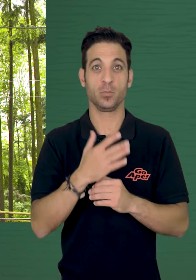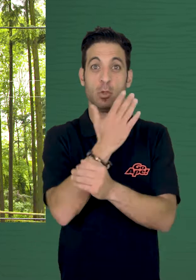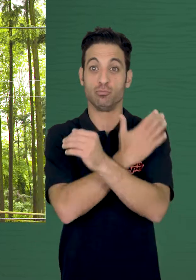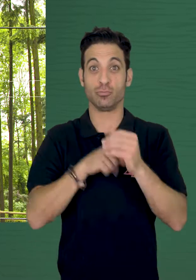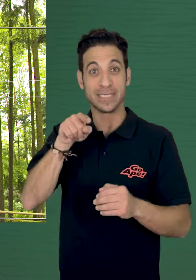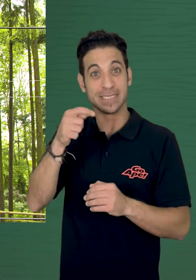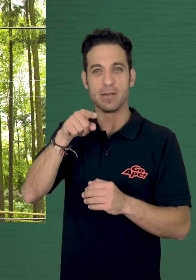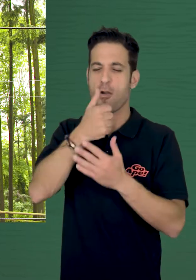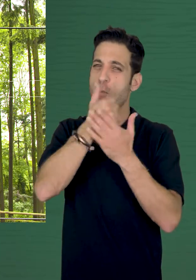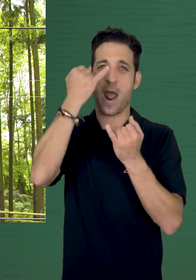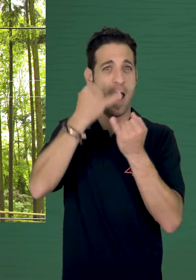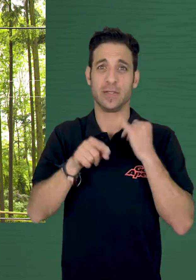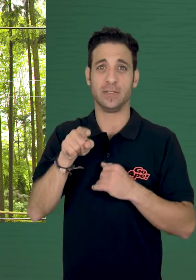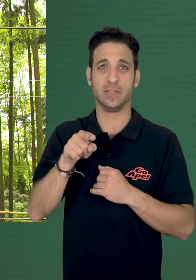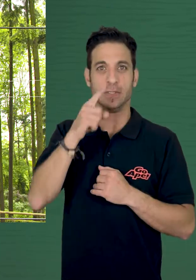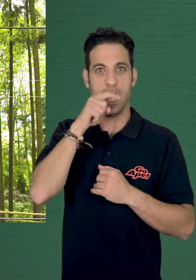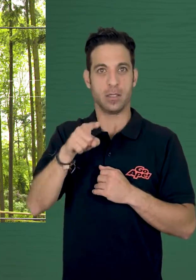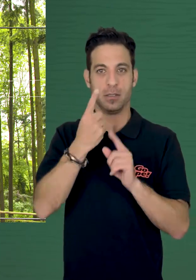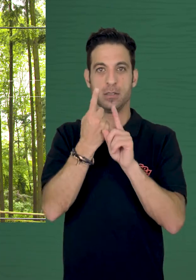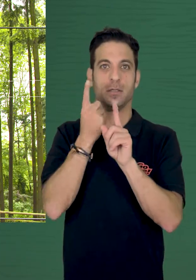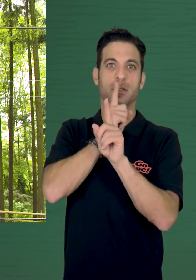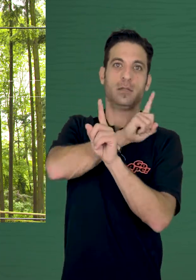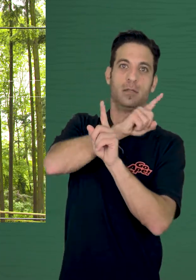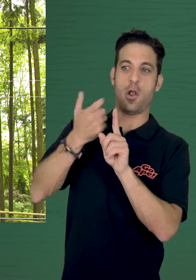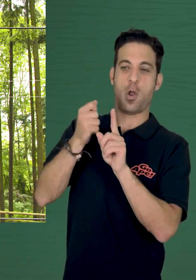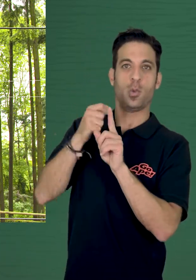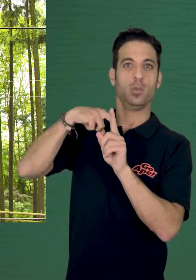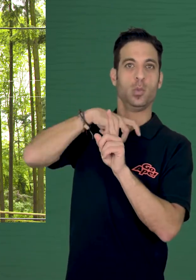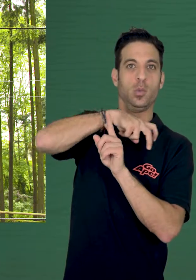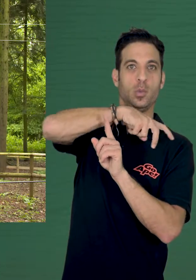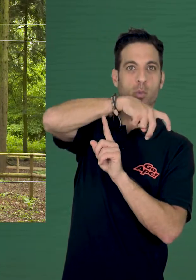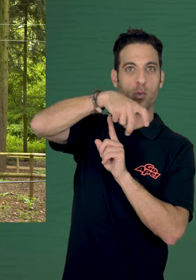The green hook is always last, and then you can follow it around to the crossing.